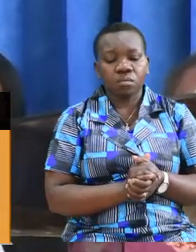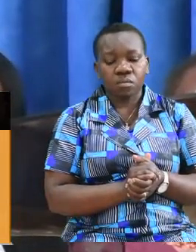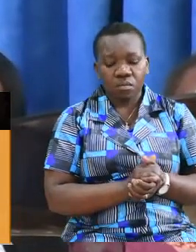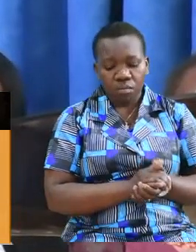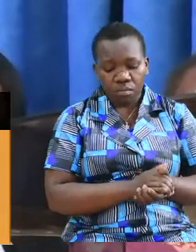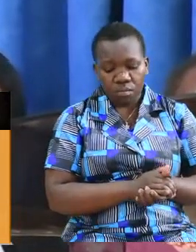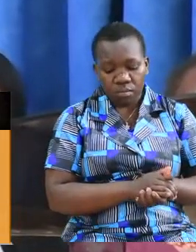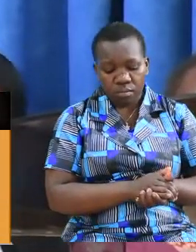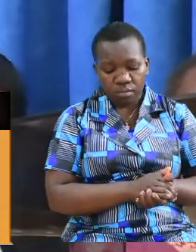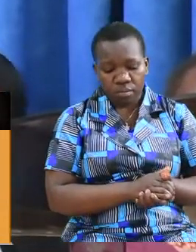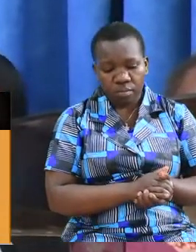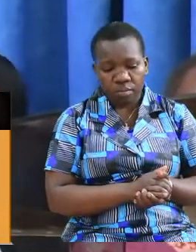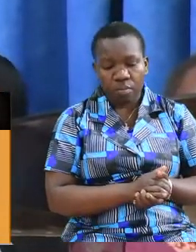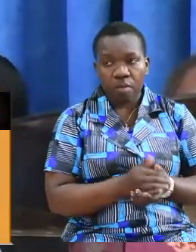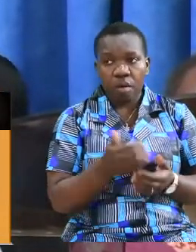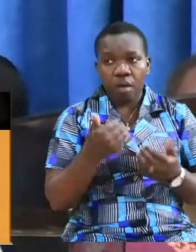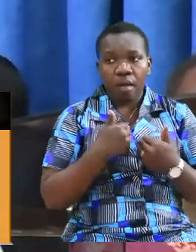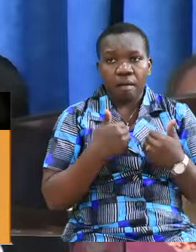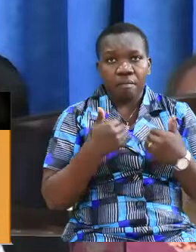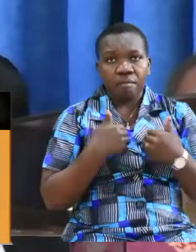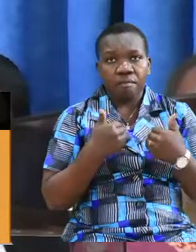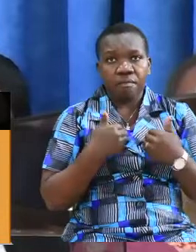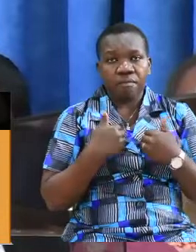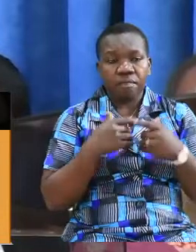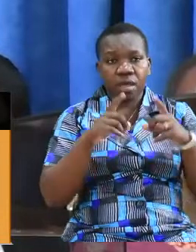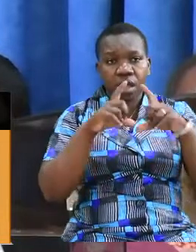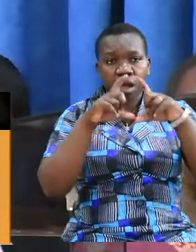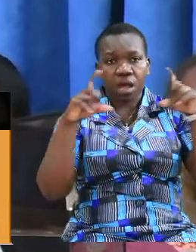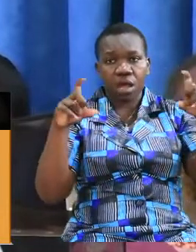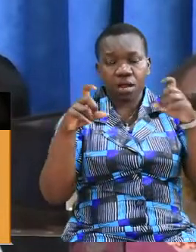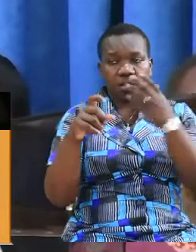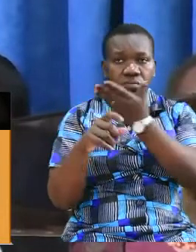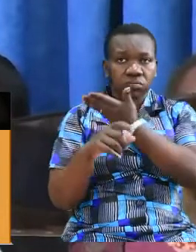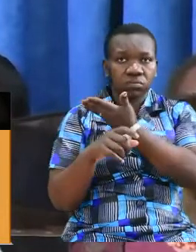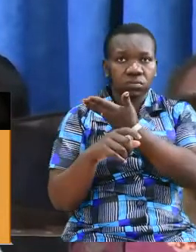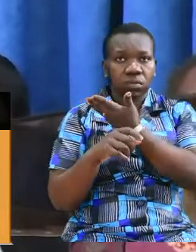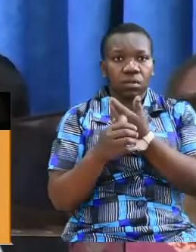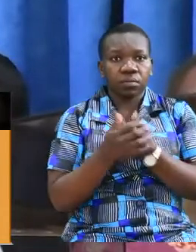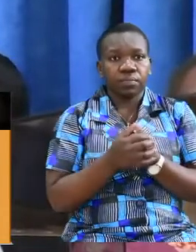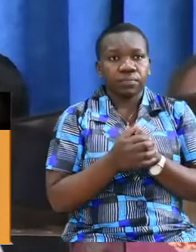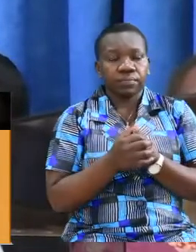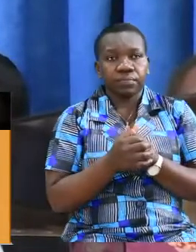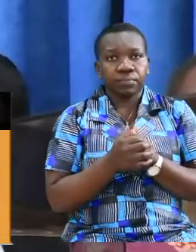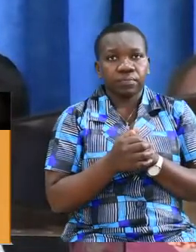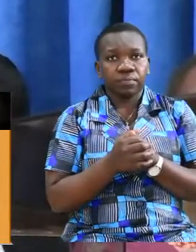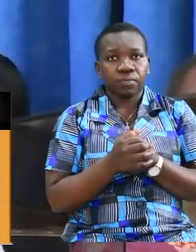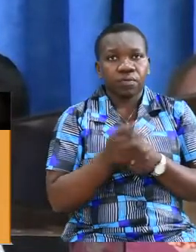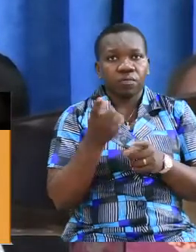We have a card here from Elder David Raingo Mainge,